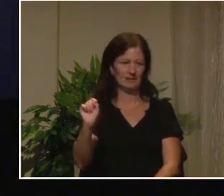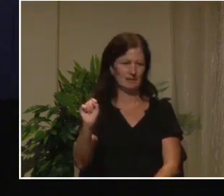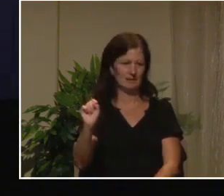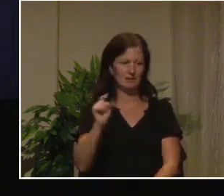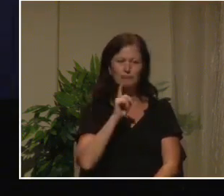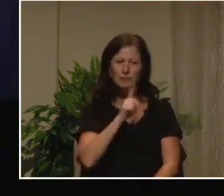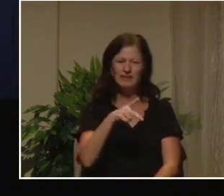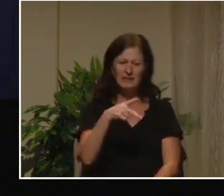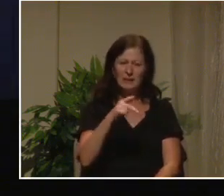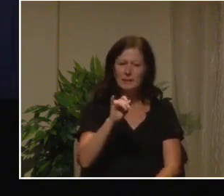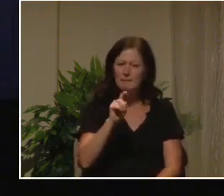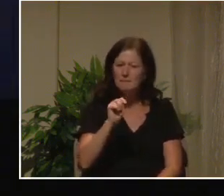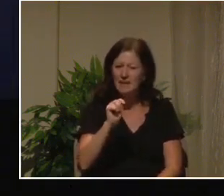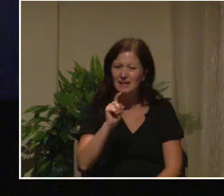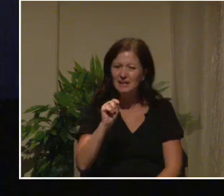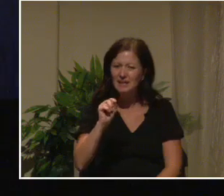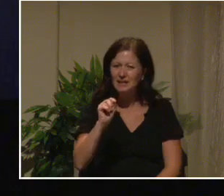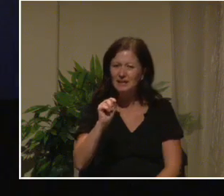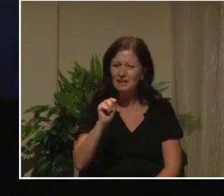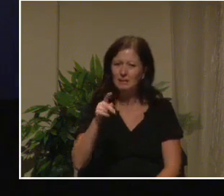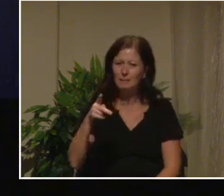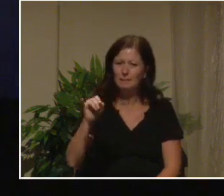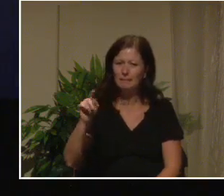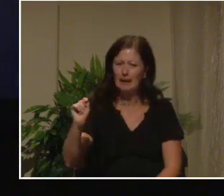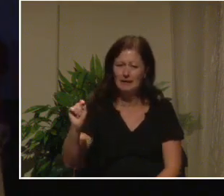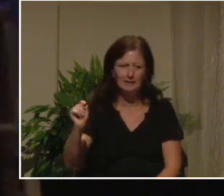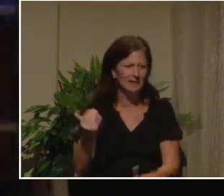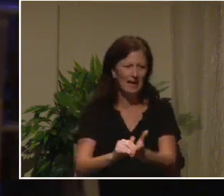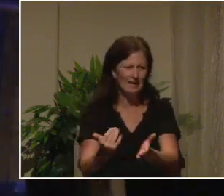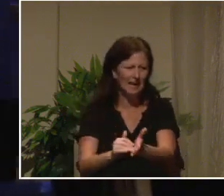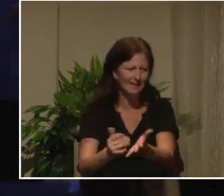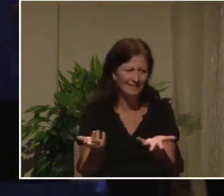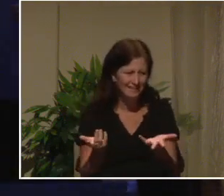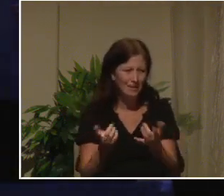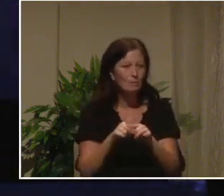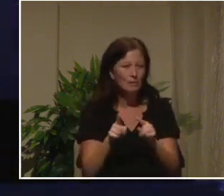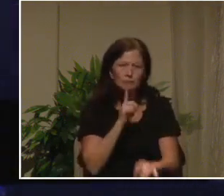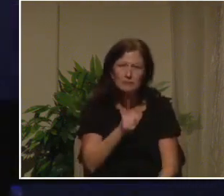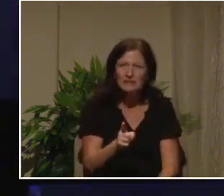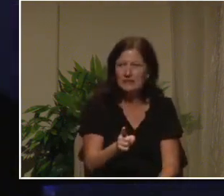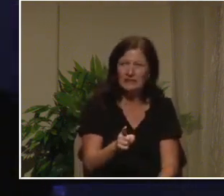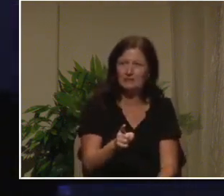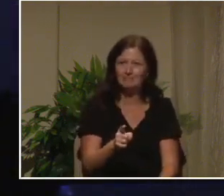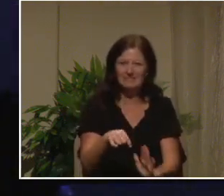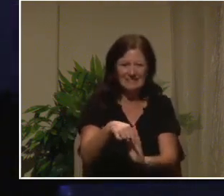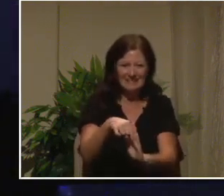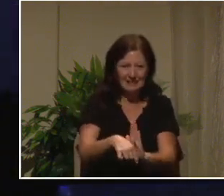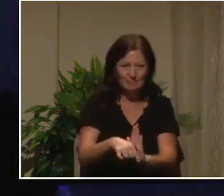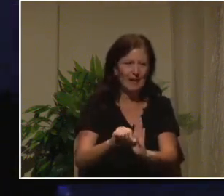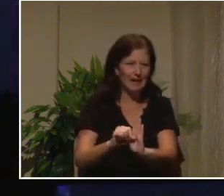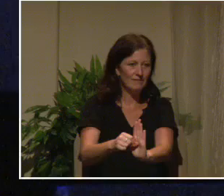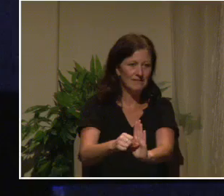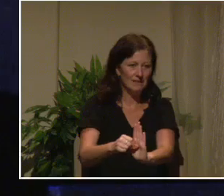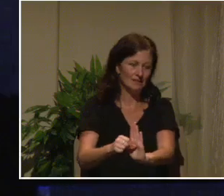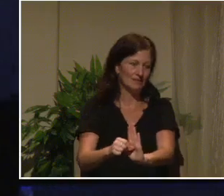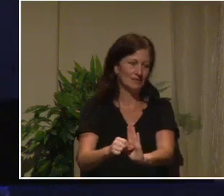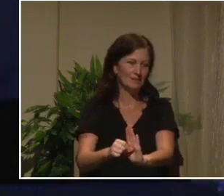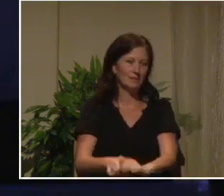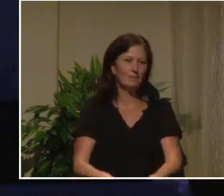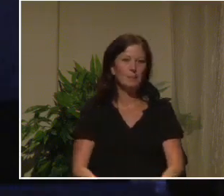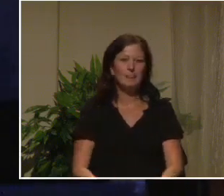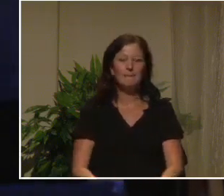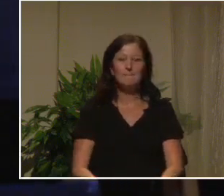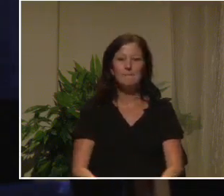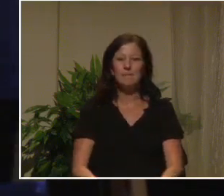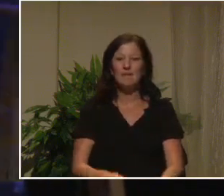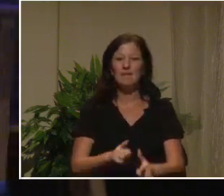pity, pity pits, right? And then in Kings, 2 Kings 25, 15, when it wants to talk about the